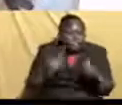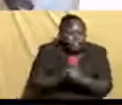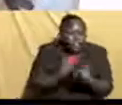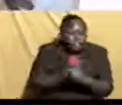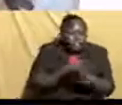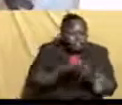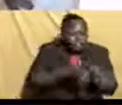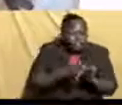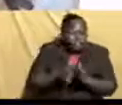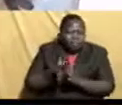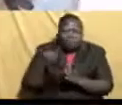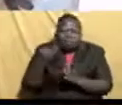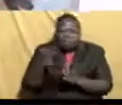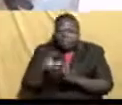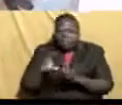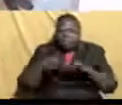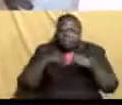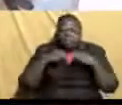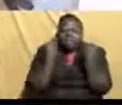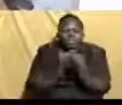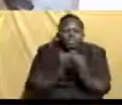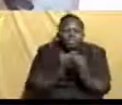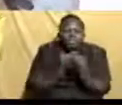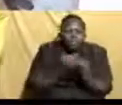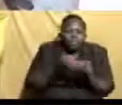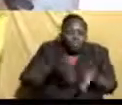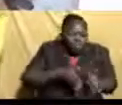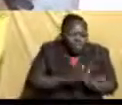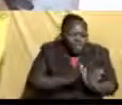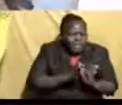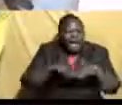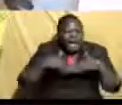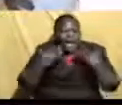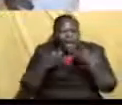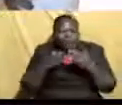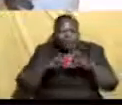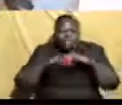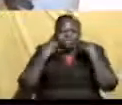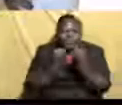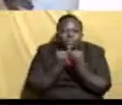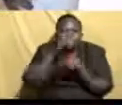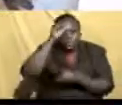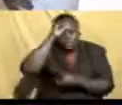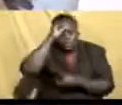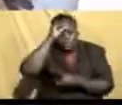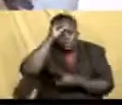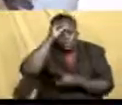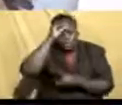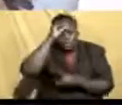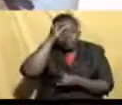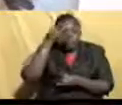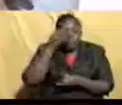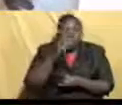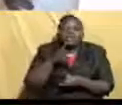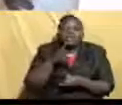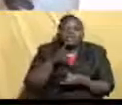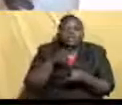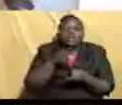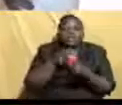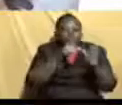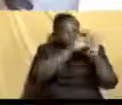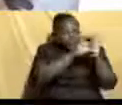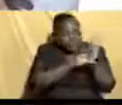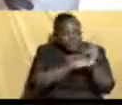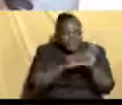various forms in which a constitution is changed and various ways in which you can reconstitute government not in accordance with the existing constitution. That can